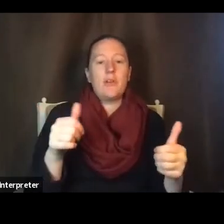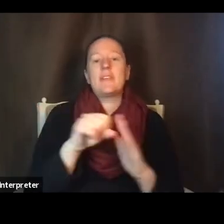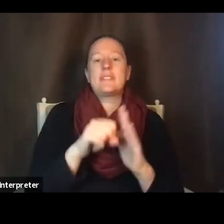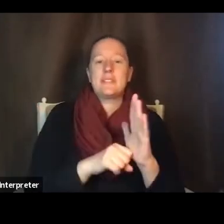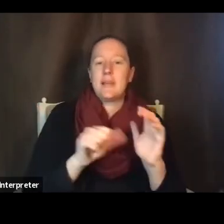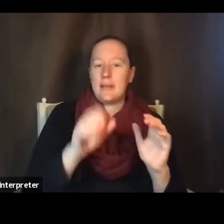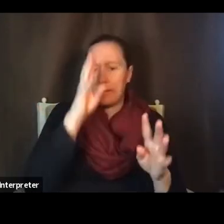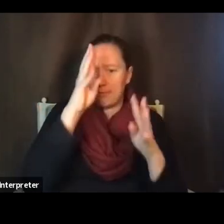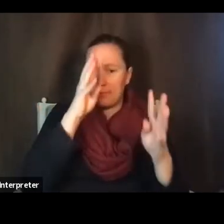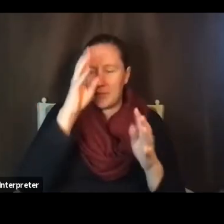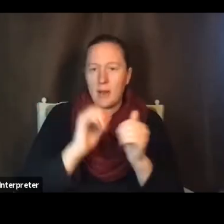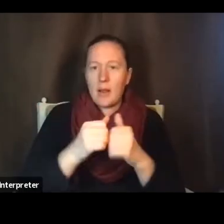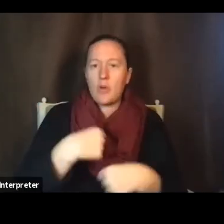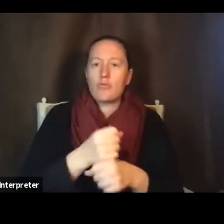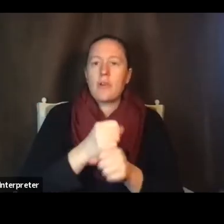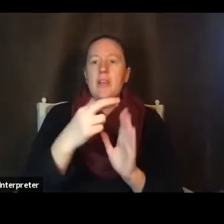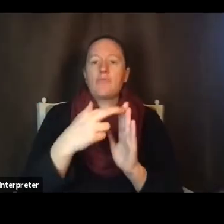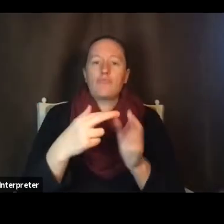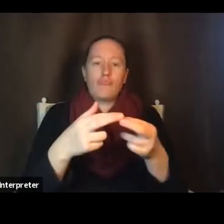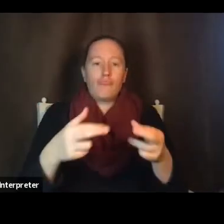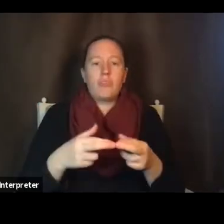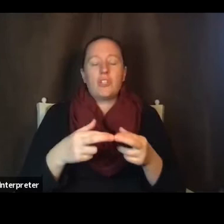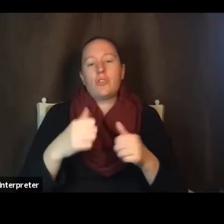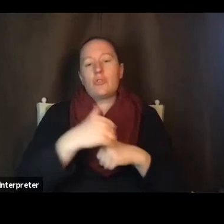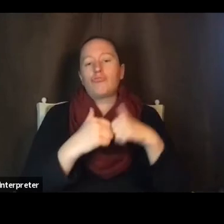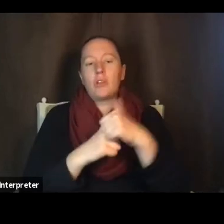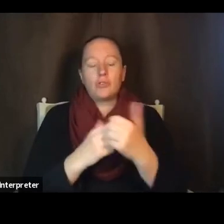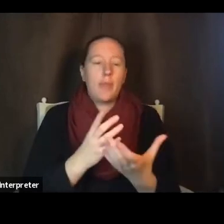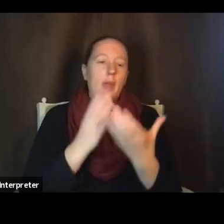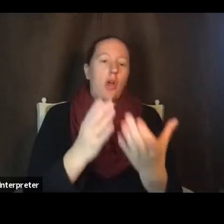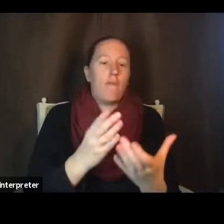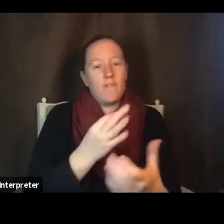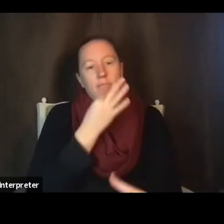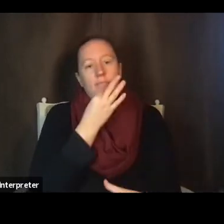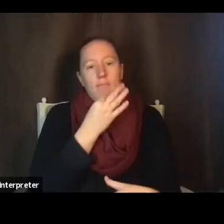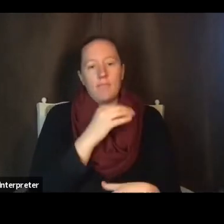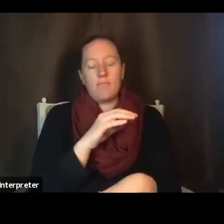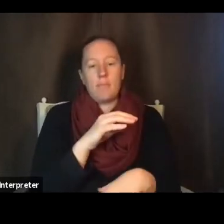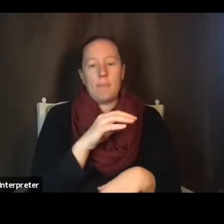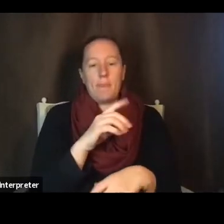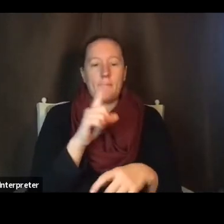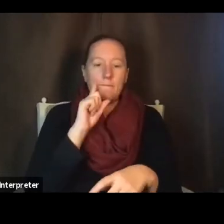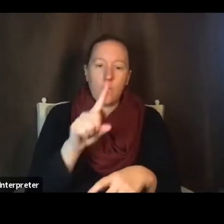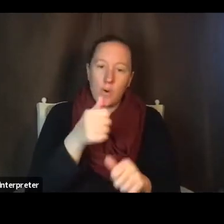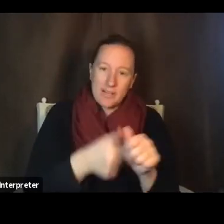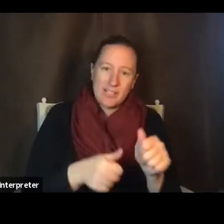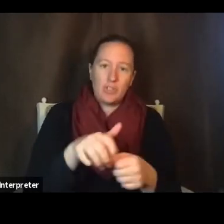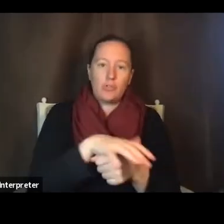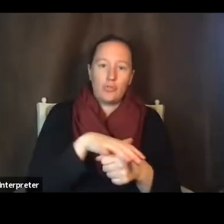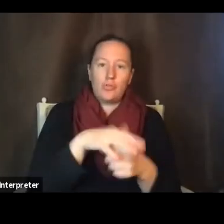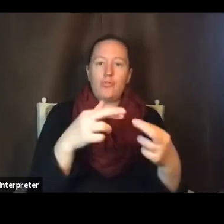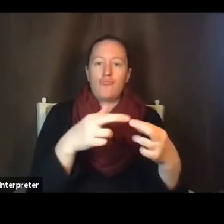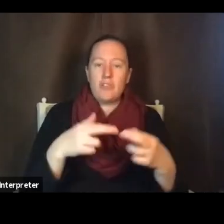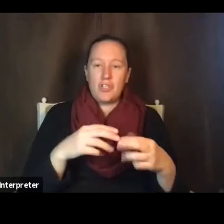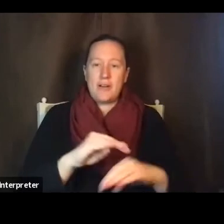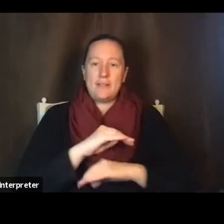would we create regional structures that offered expertise to each region and to meeting regional